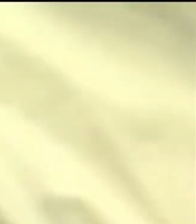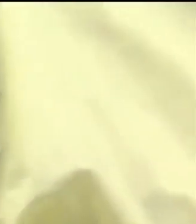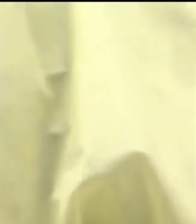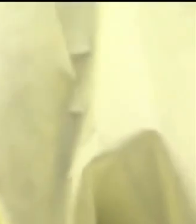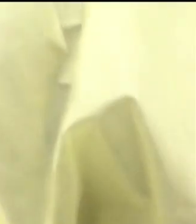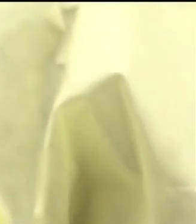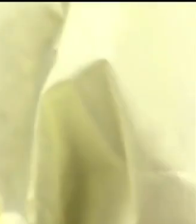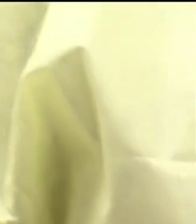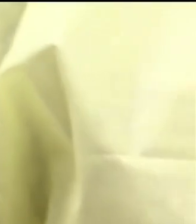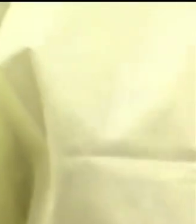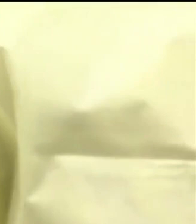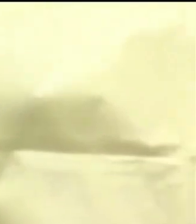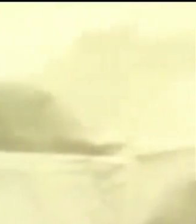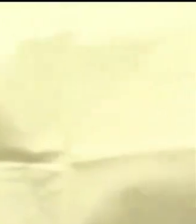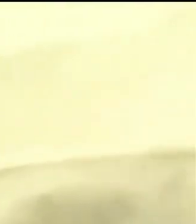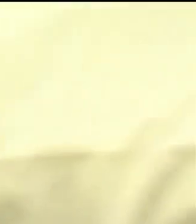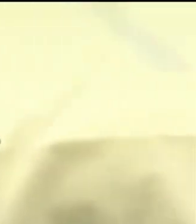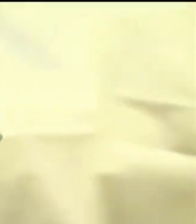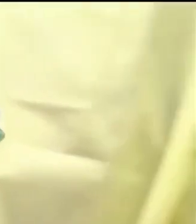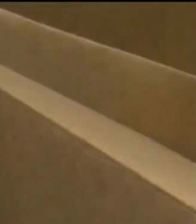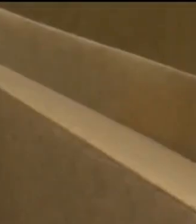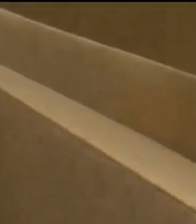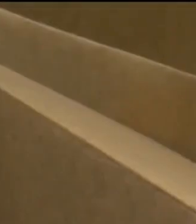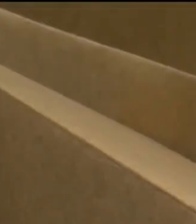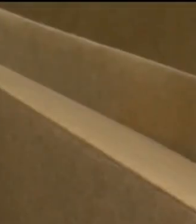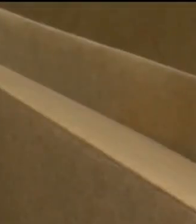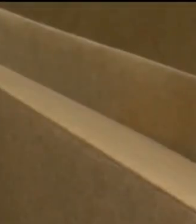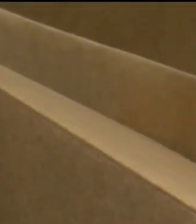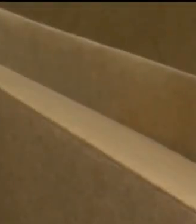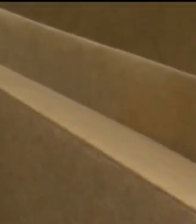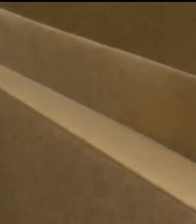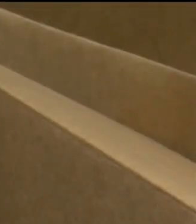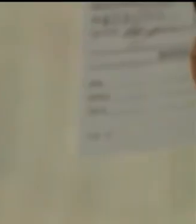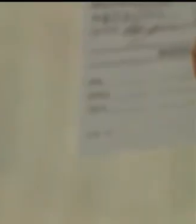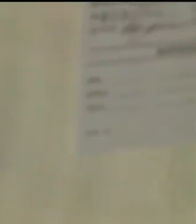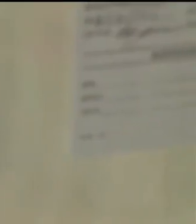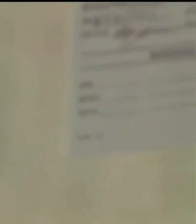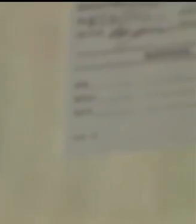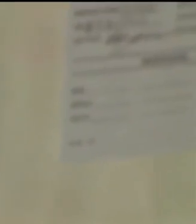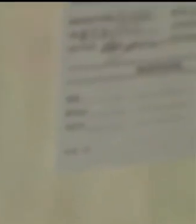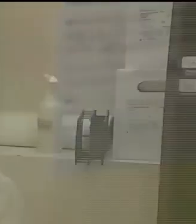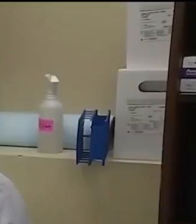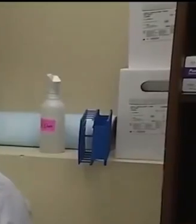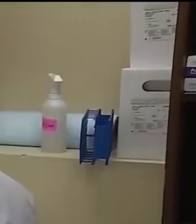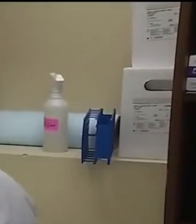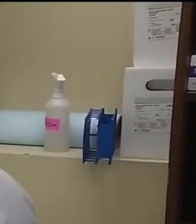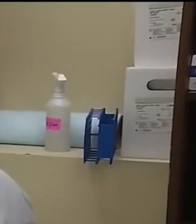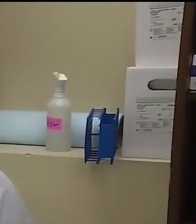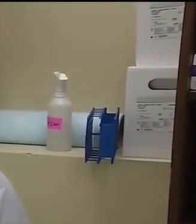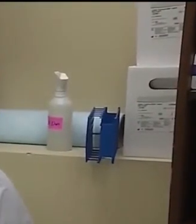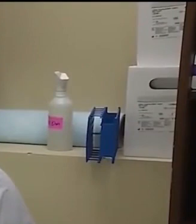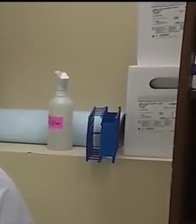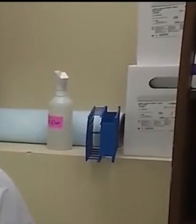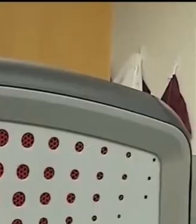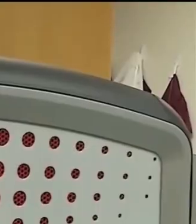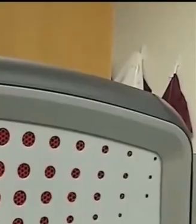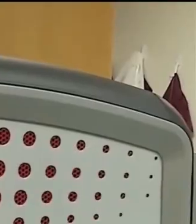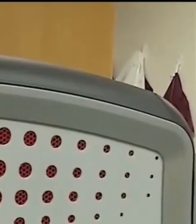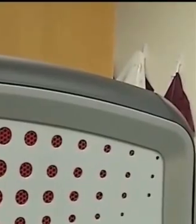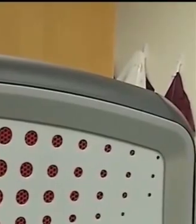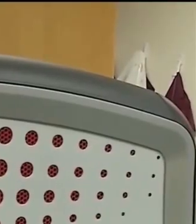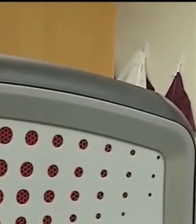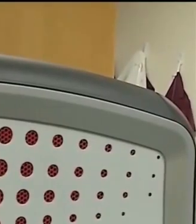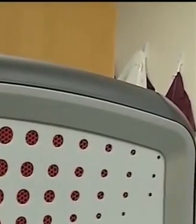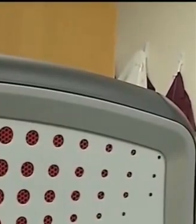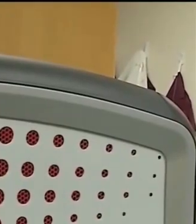day, but officials are hoping to nearly double that by the end of the month. The state aiming to eventually test 60 to 80,000 people